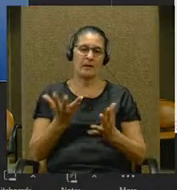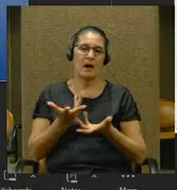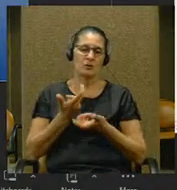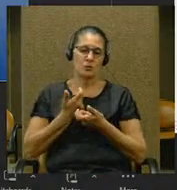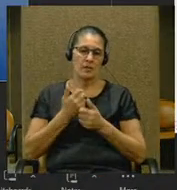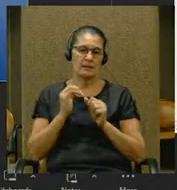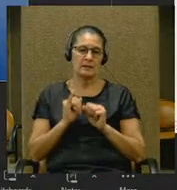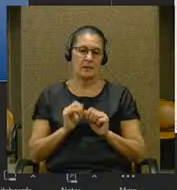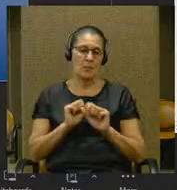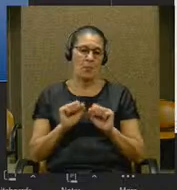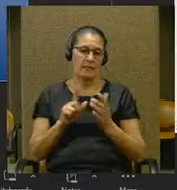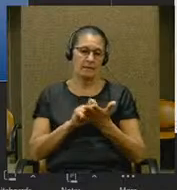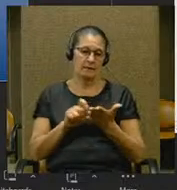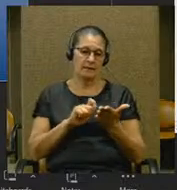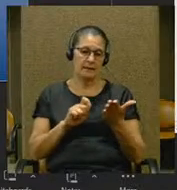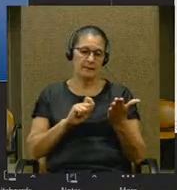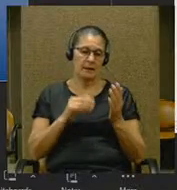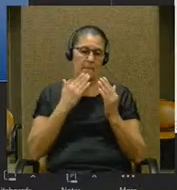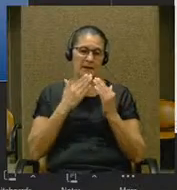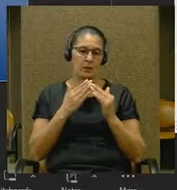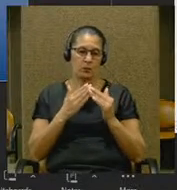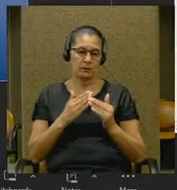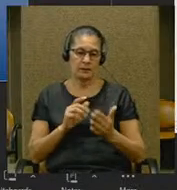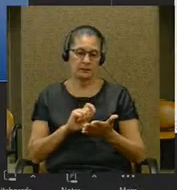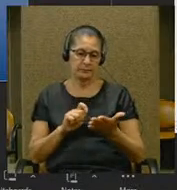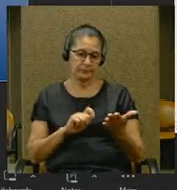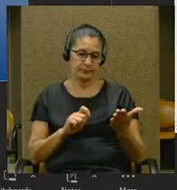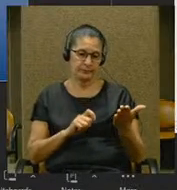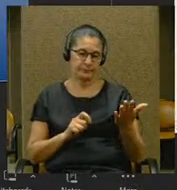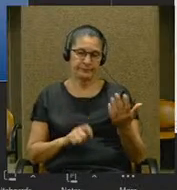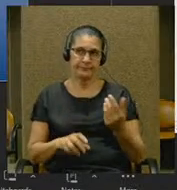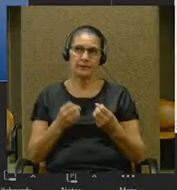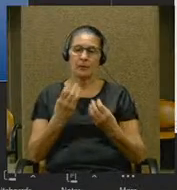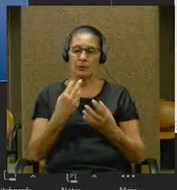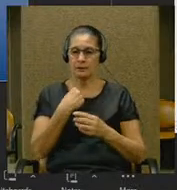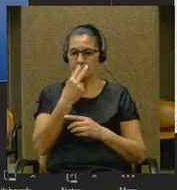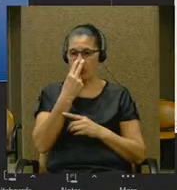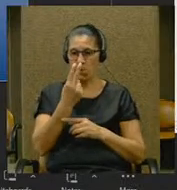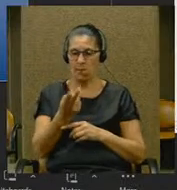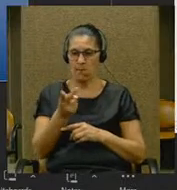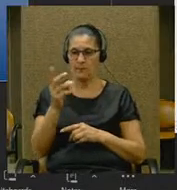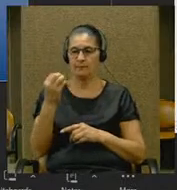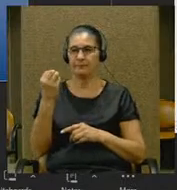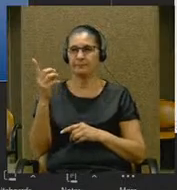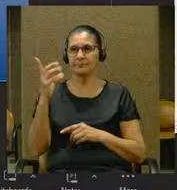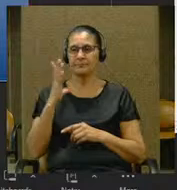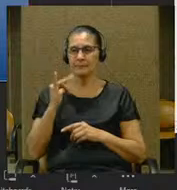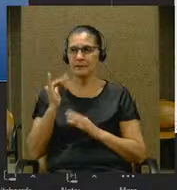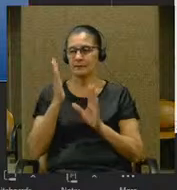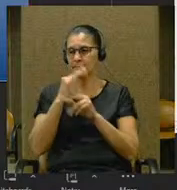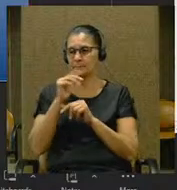typed. I think he was having a hard time hearing. So as the questions come in.